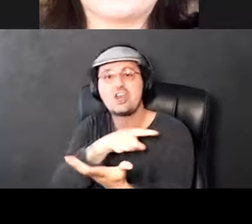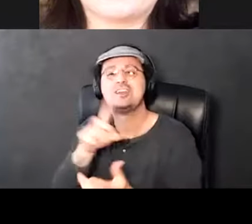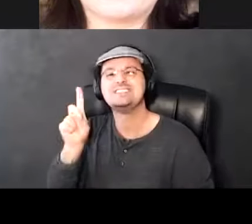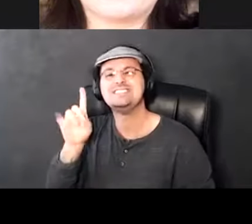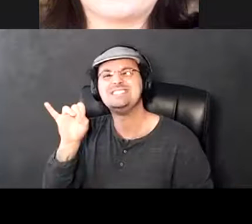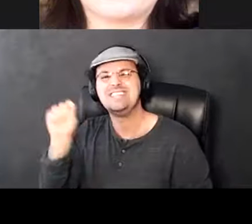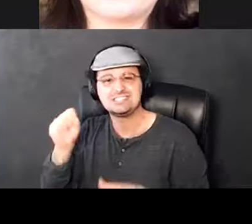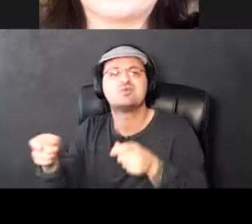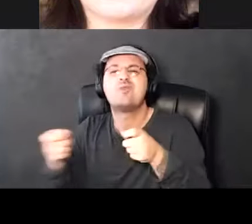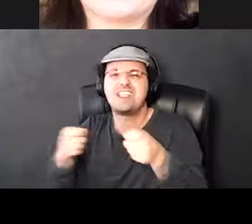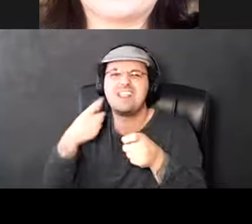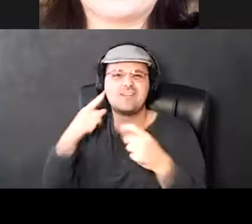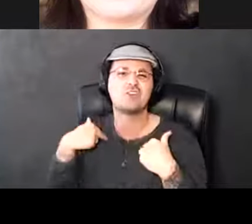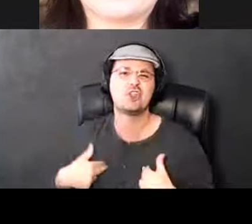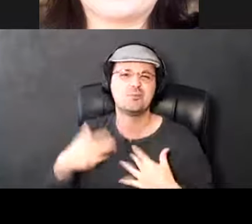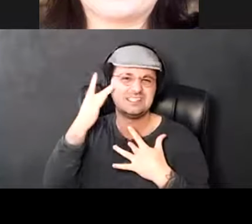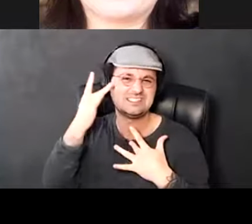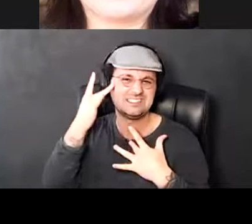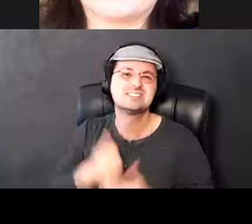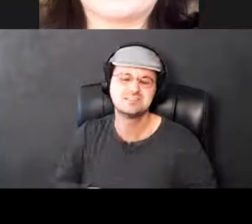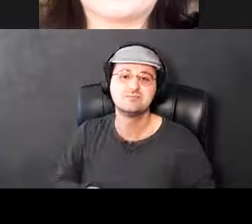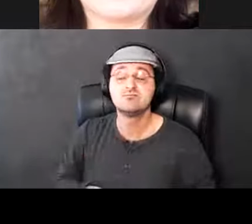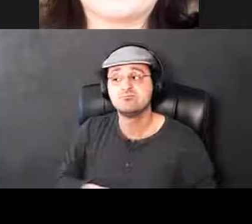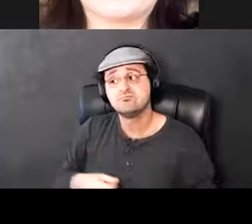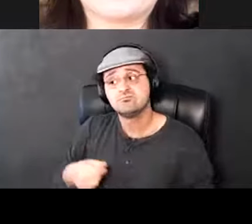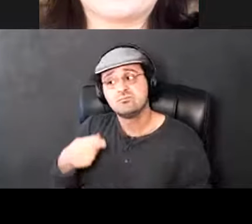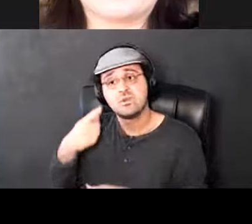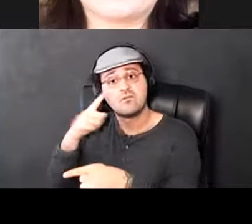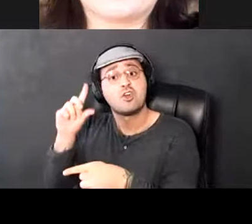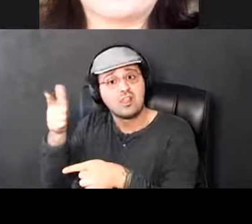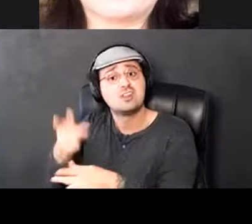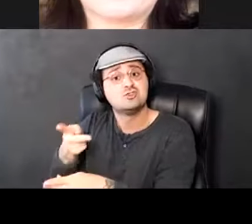human disease and be able to treat or prevent that.